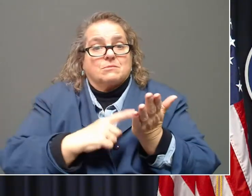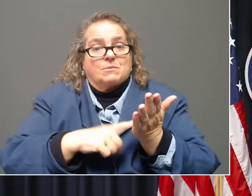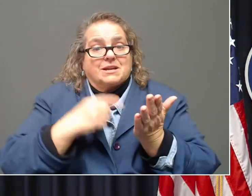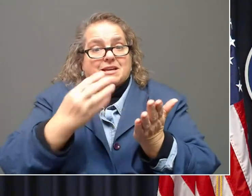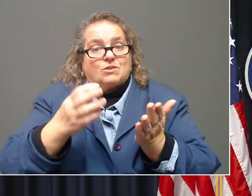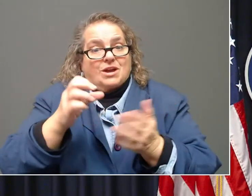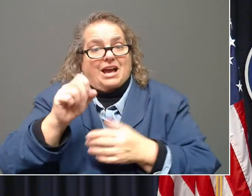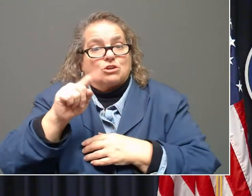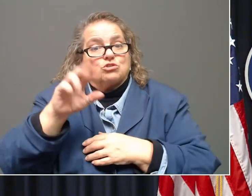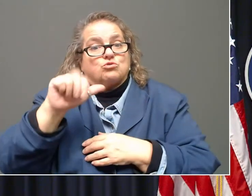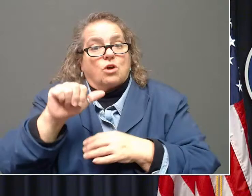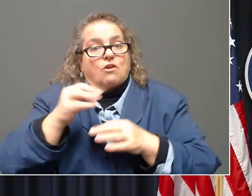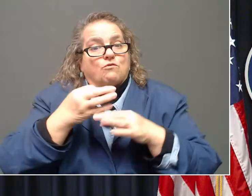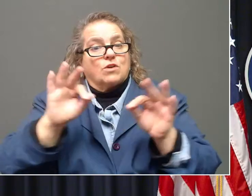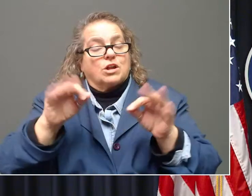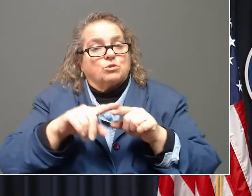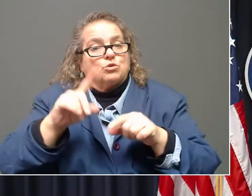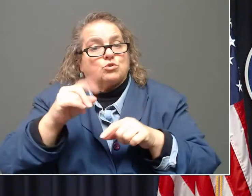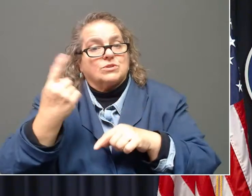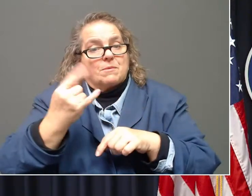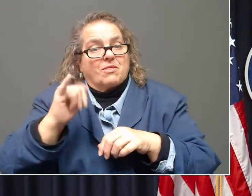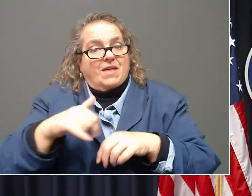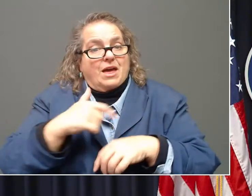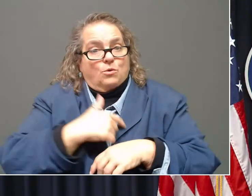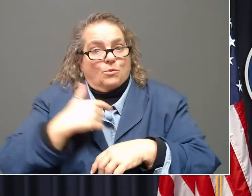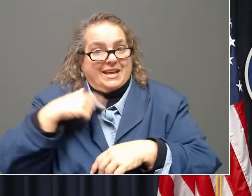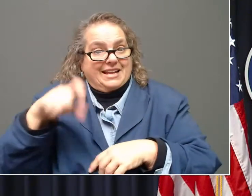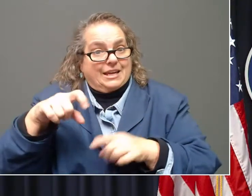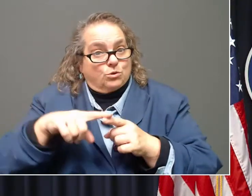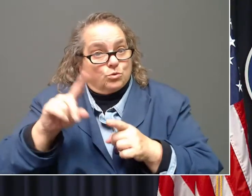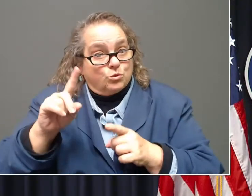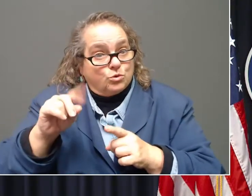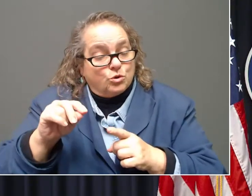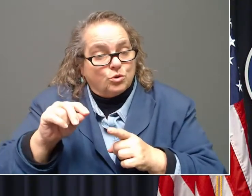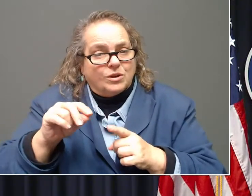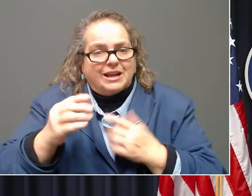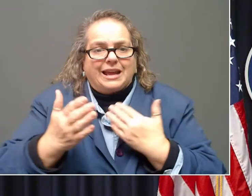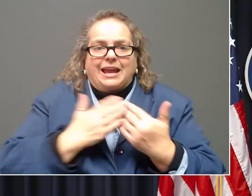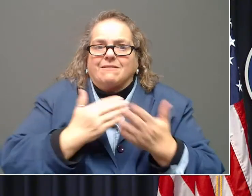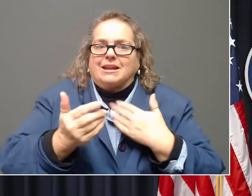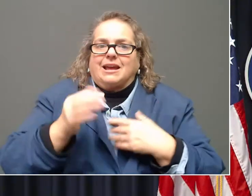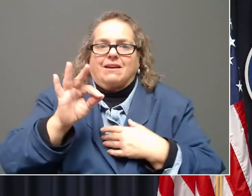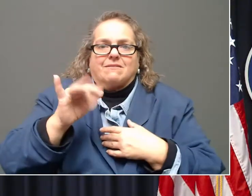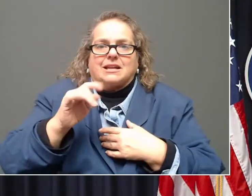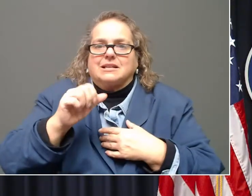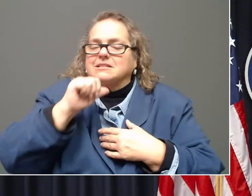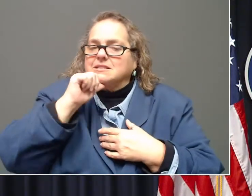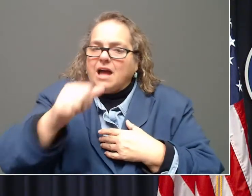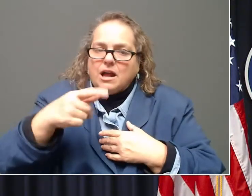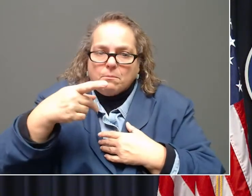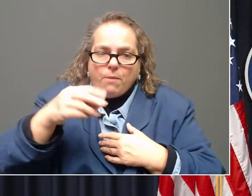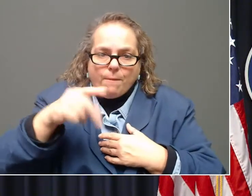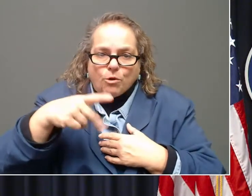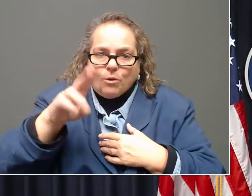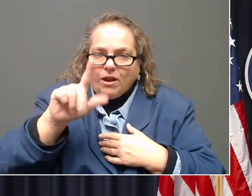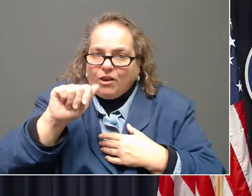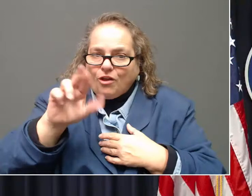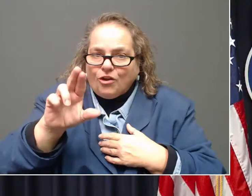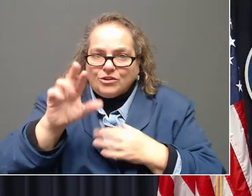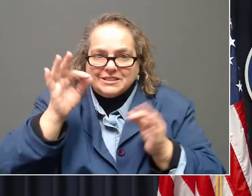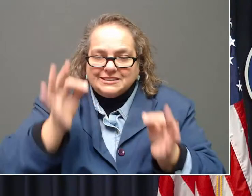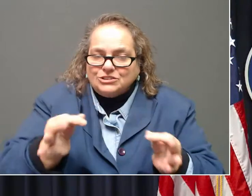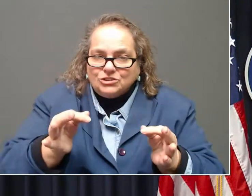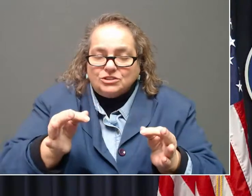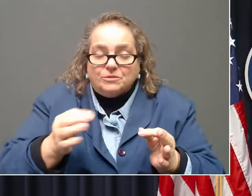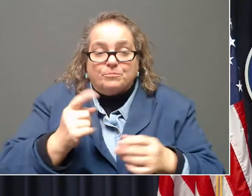battlefield conditions. You know, when you look at the losses we've sustained, we're fighting a war. We've almost lost 4,000 Kentuckians, and